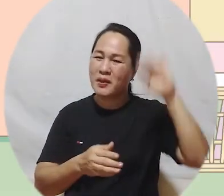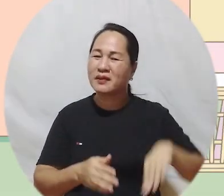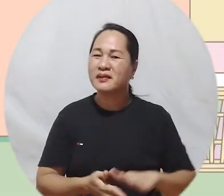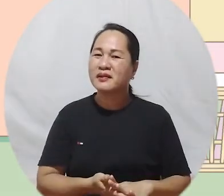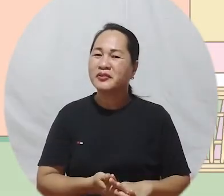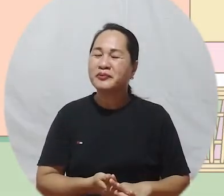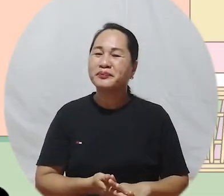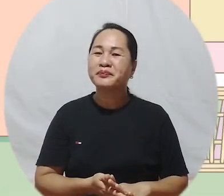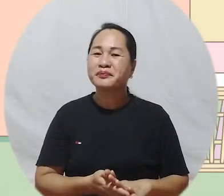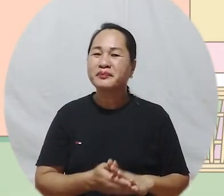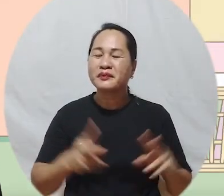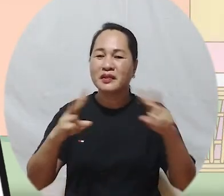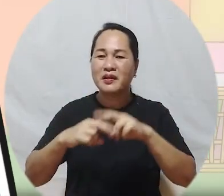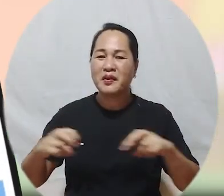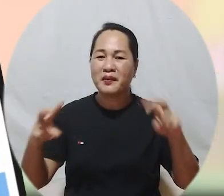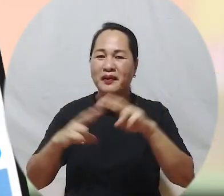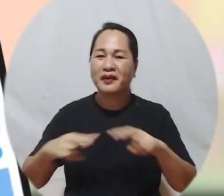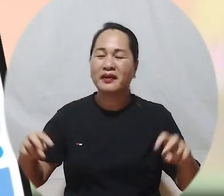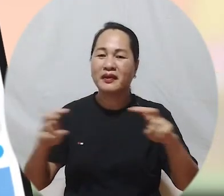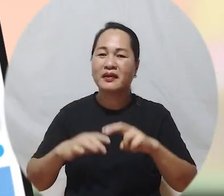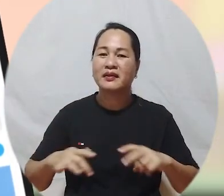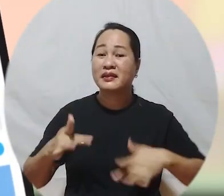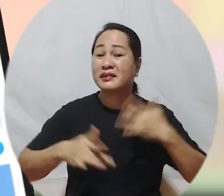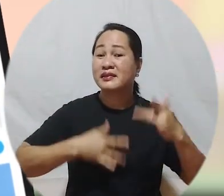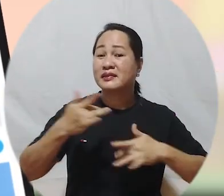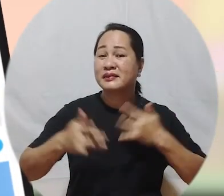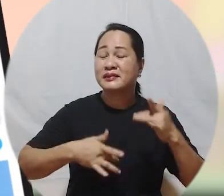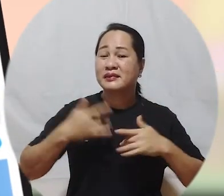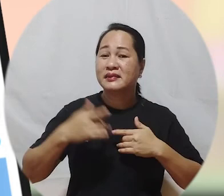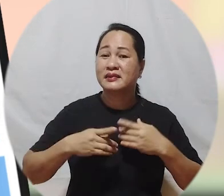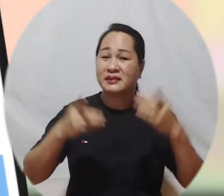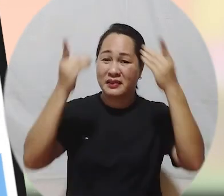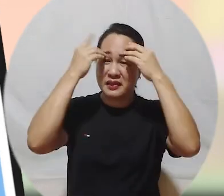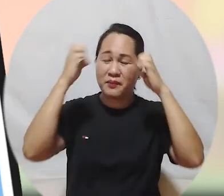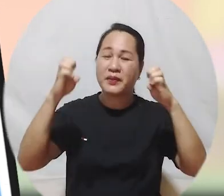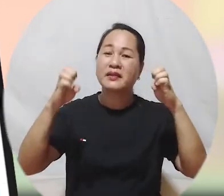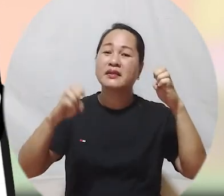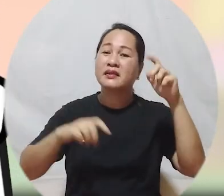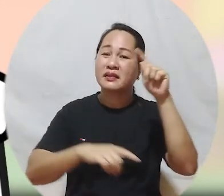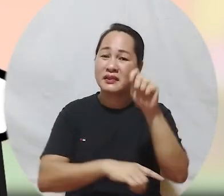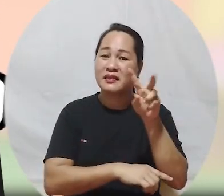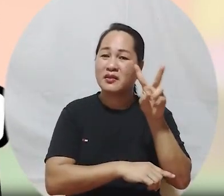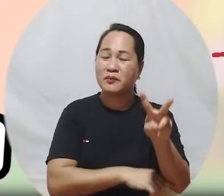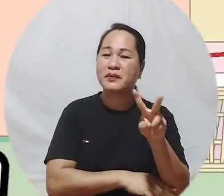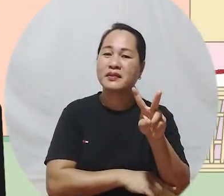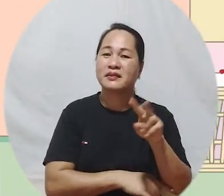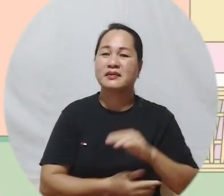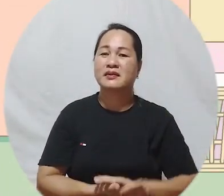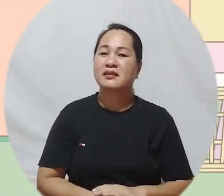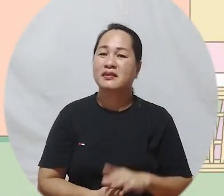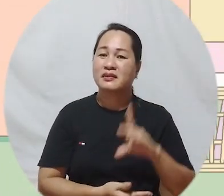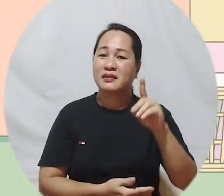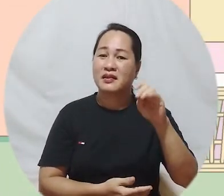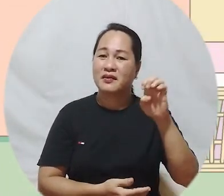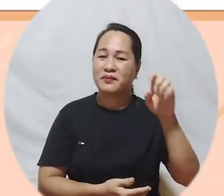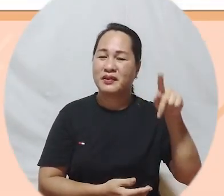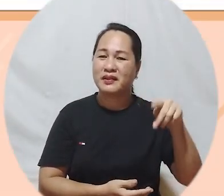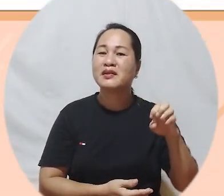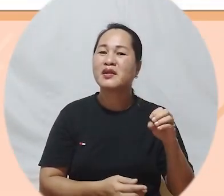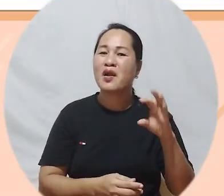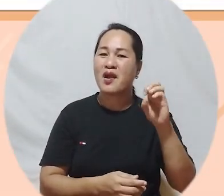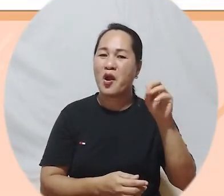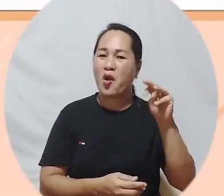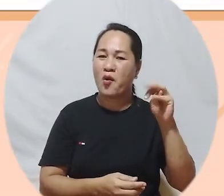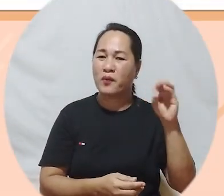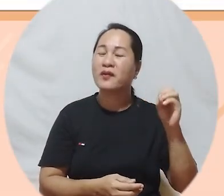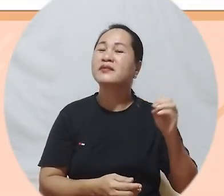you can always rewatch our adventures and more exciting episodes on DepEd TV's YouTube channel and DepEd Commons.